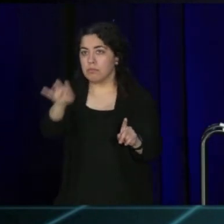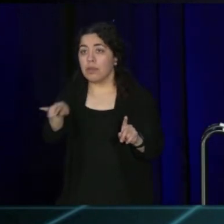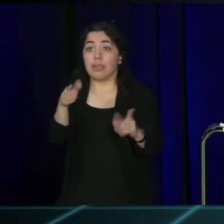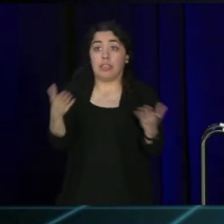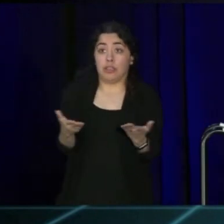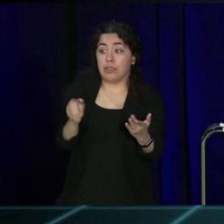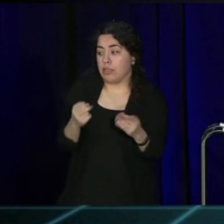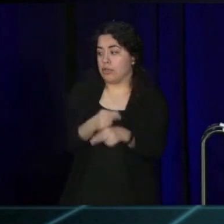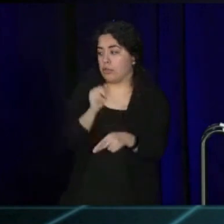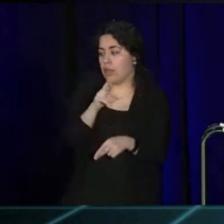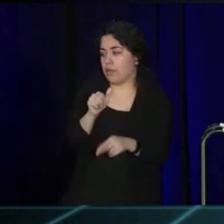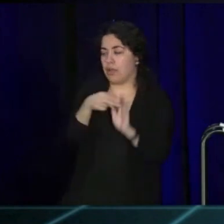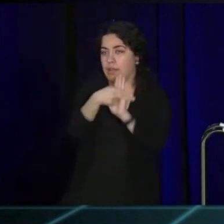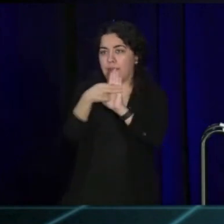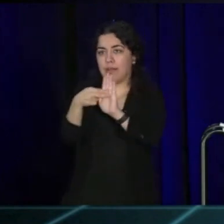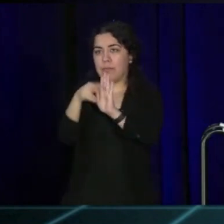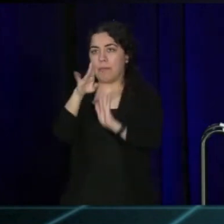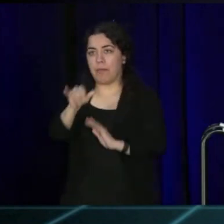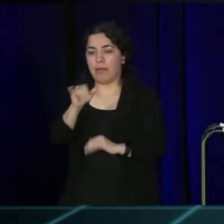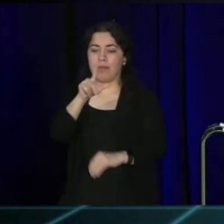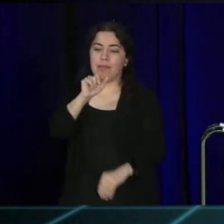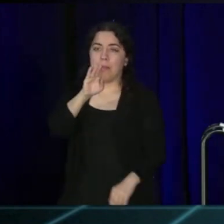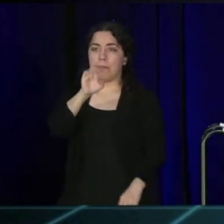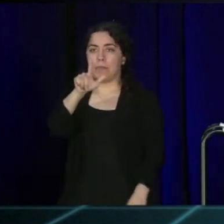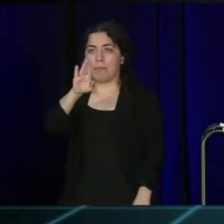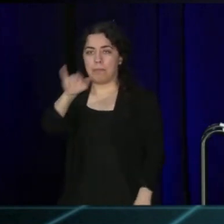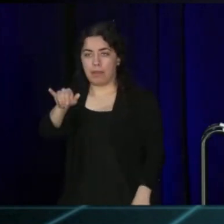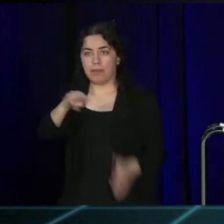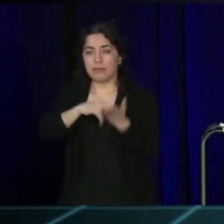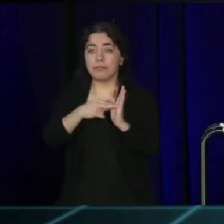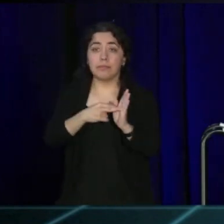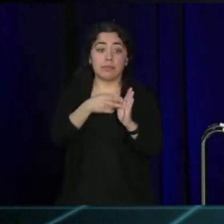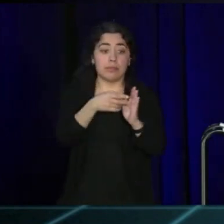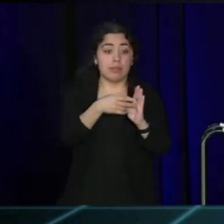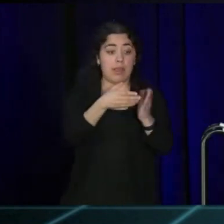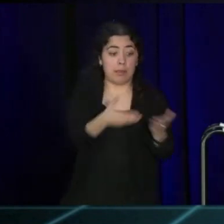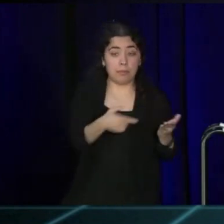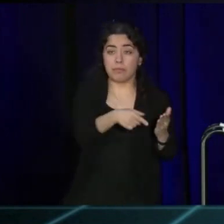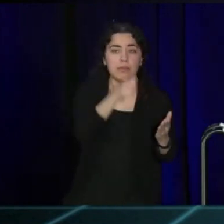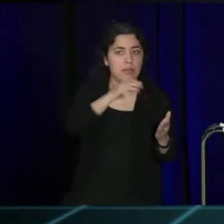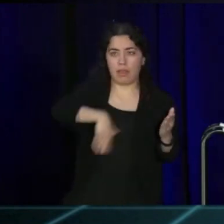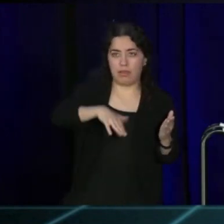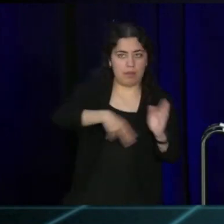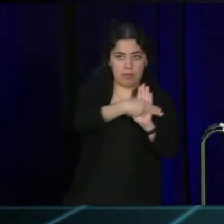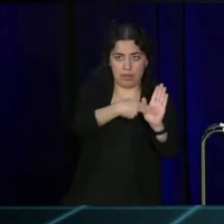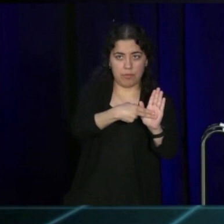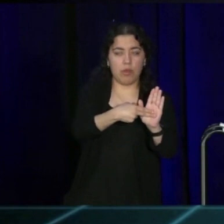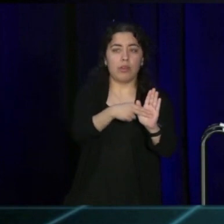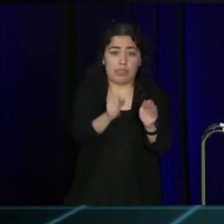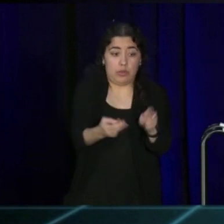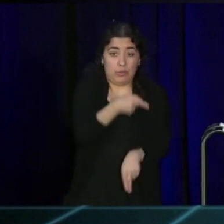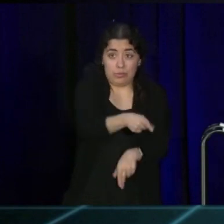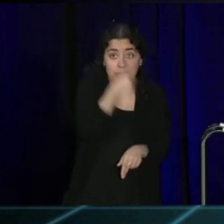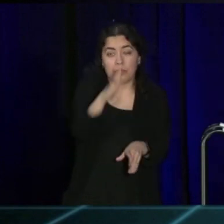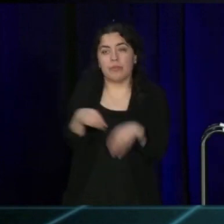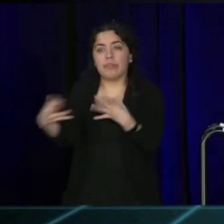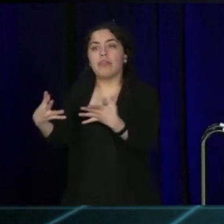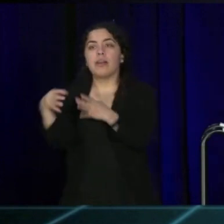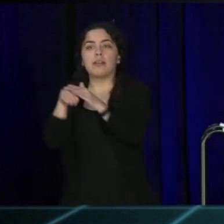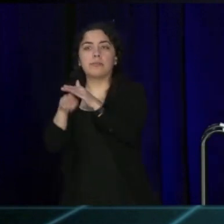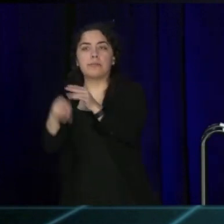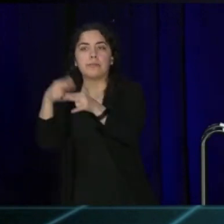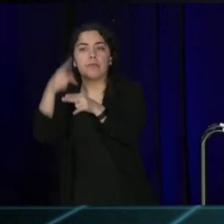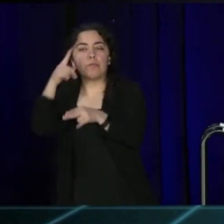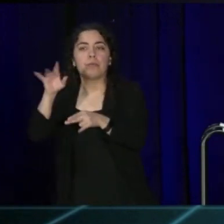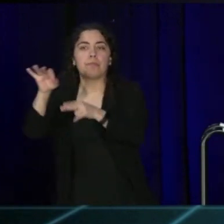to use non-label element in order to provide accessible name for our input. So we